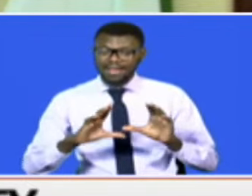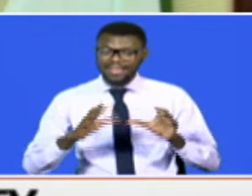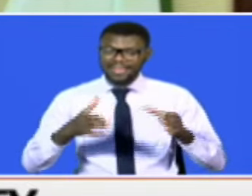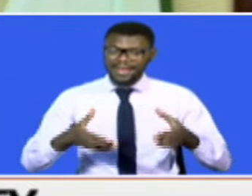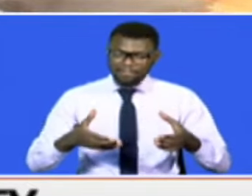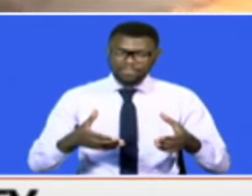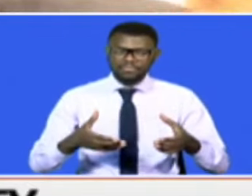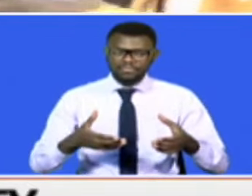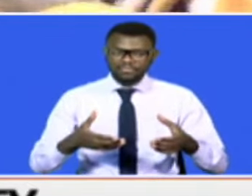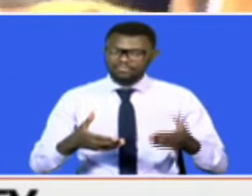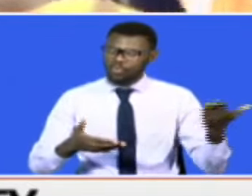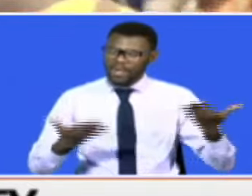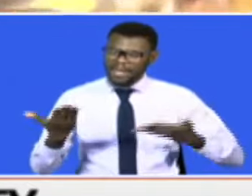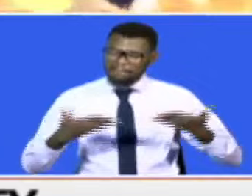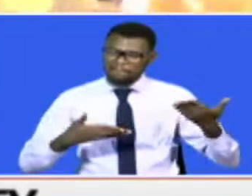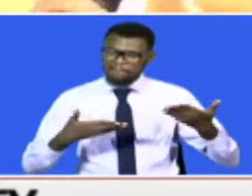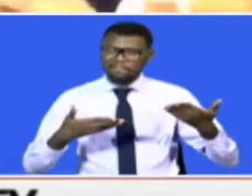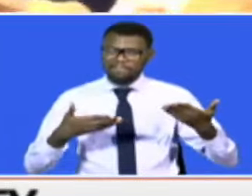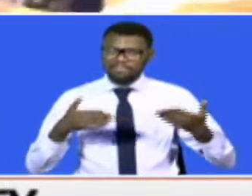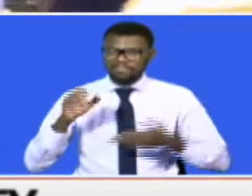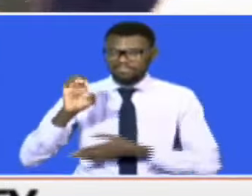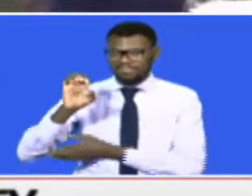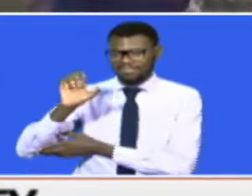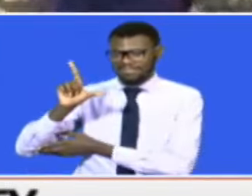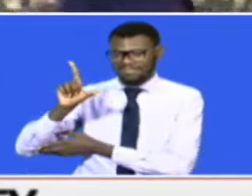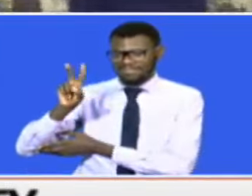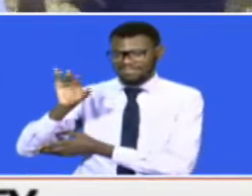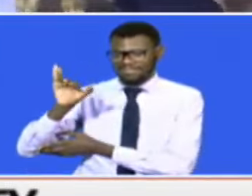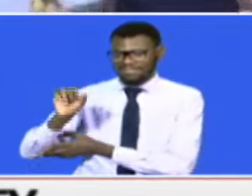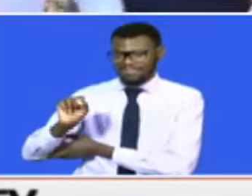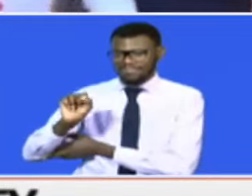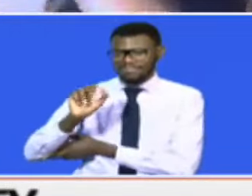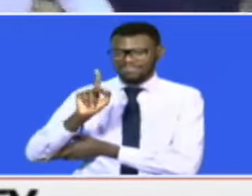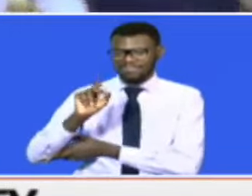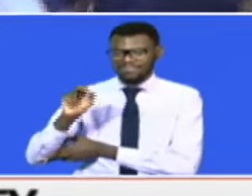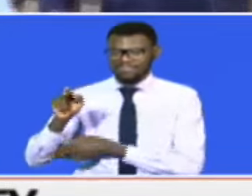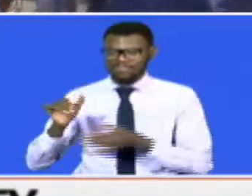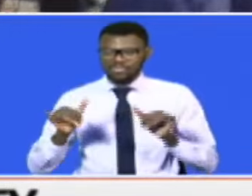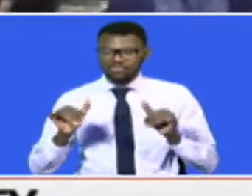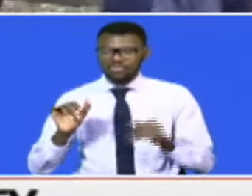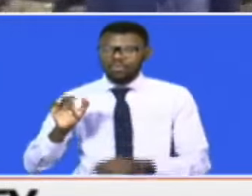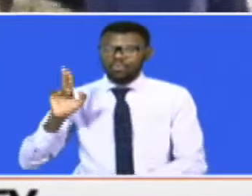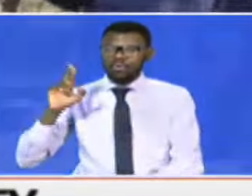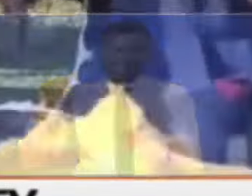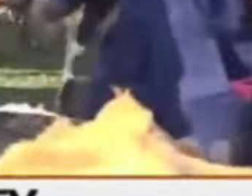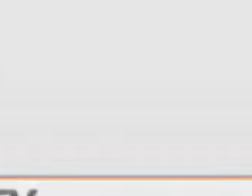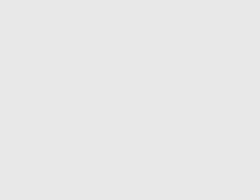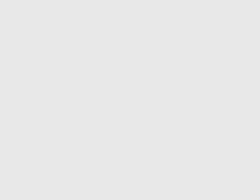receive the city. Elvis Kosgei, KT News, Uasin Gishu County.